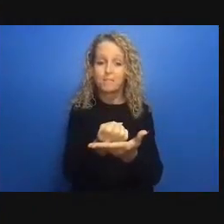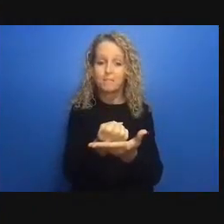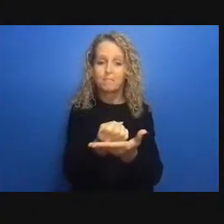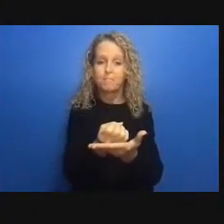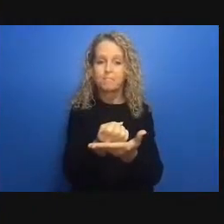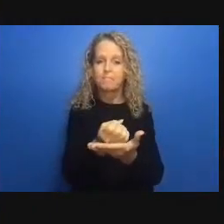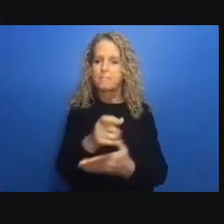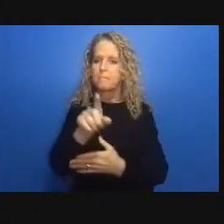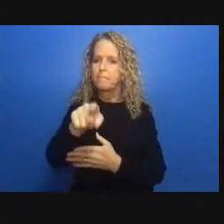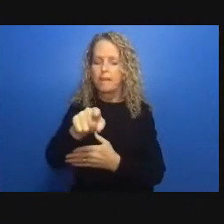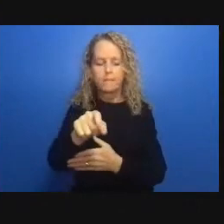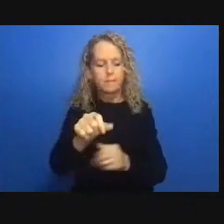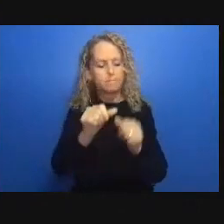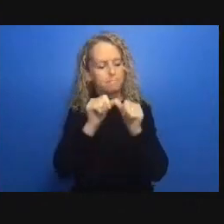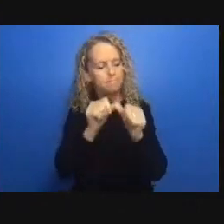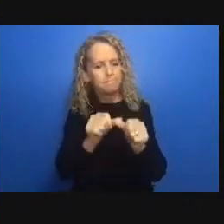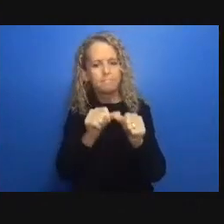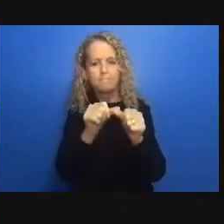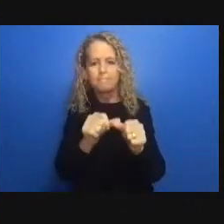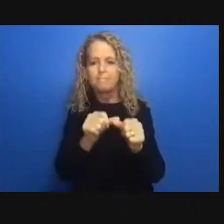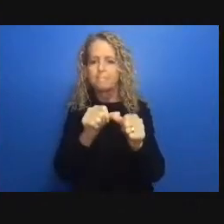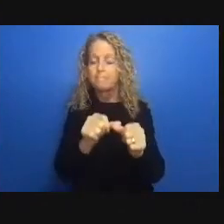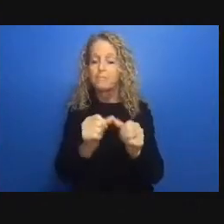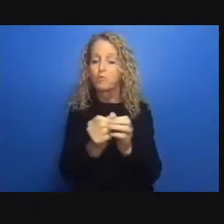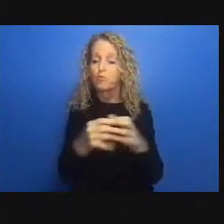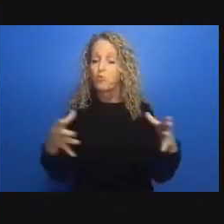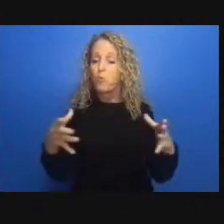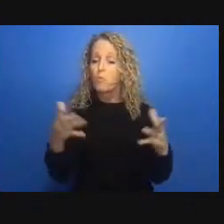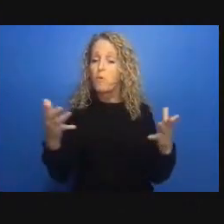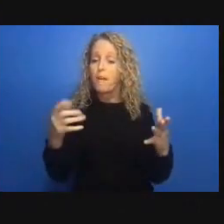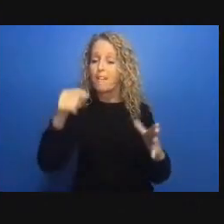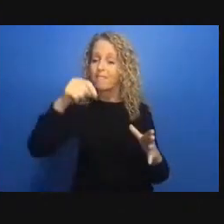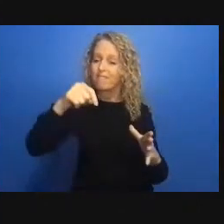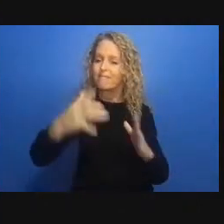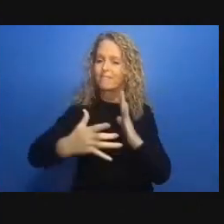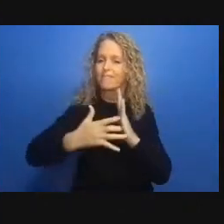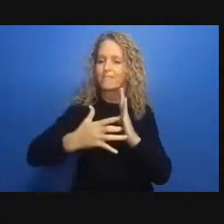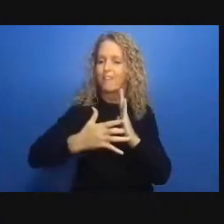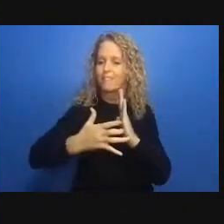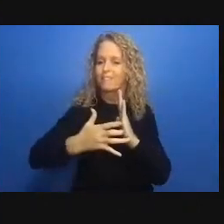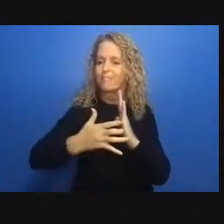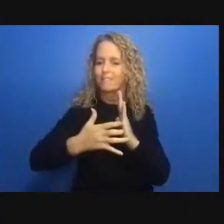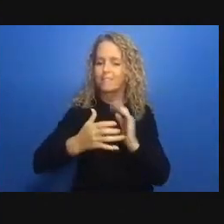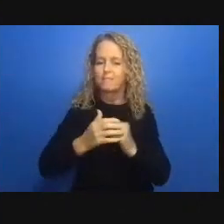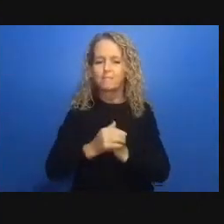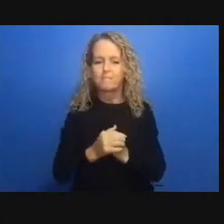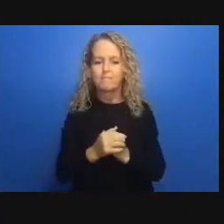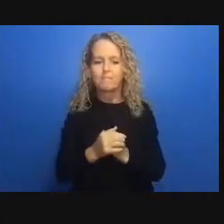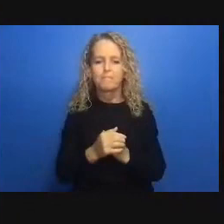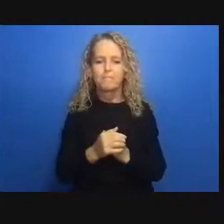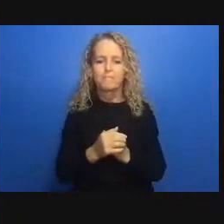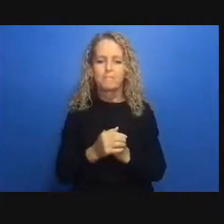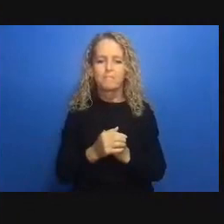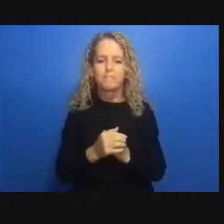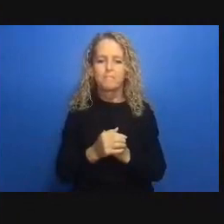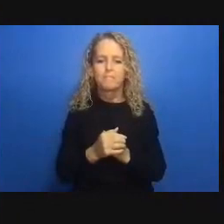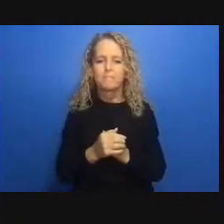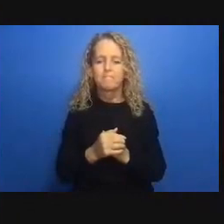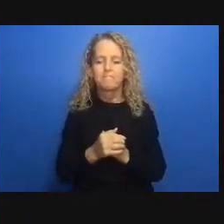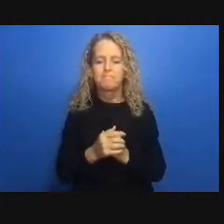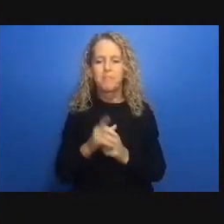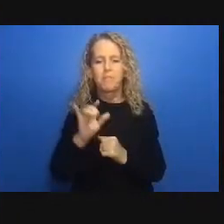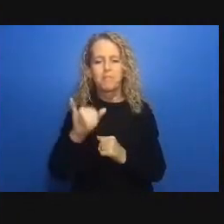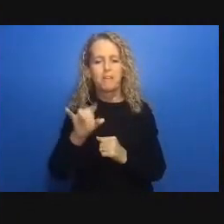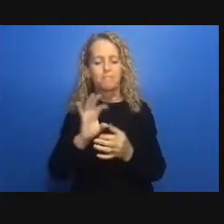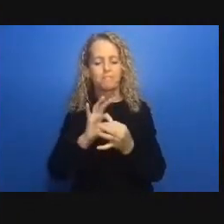grow our booming tech sector. And this is really cuts to two of the main